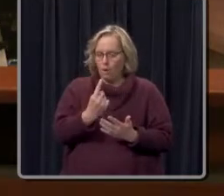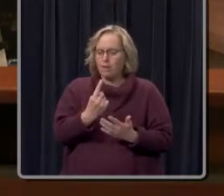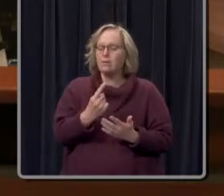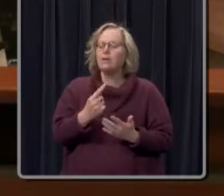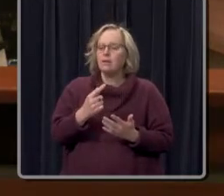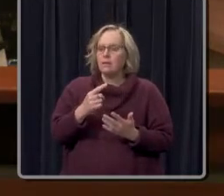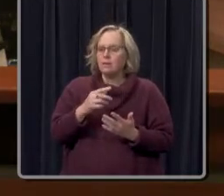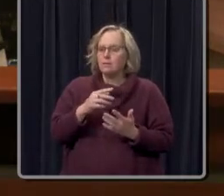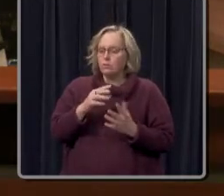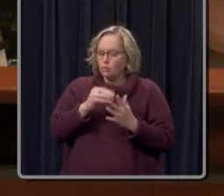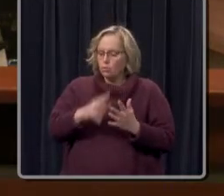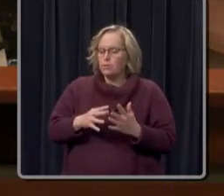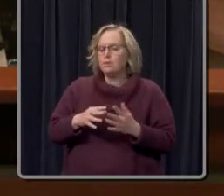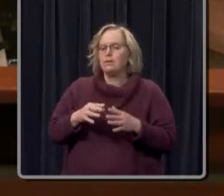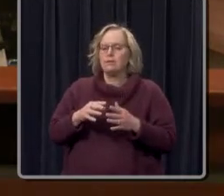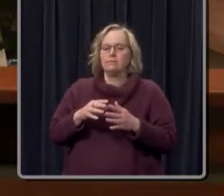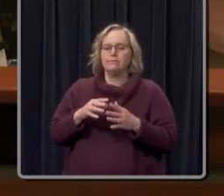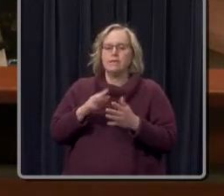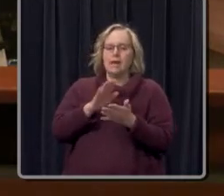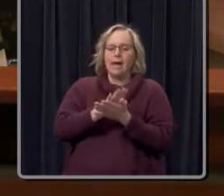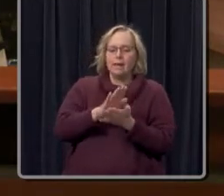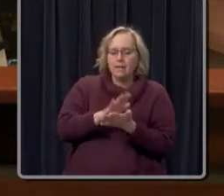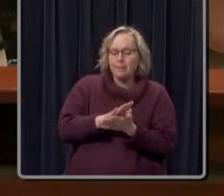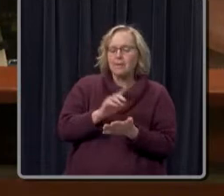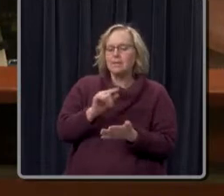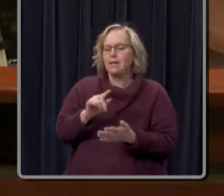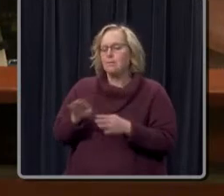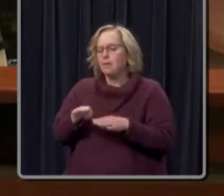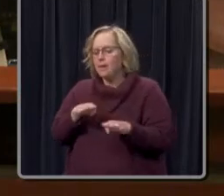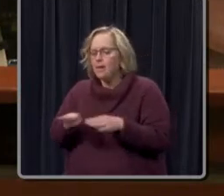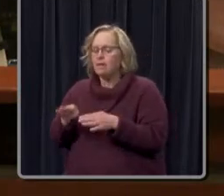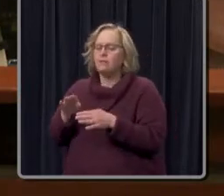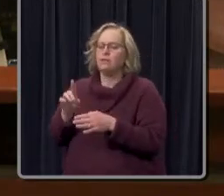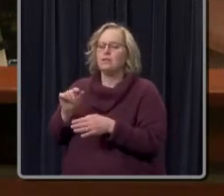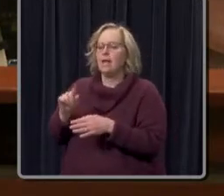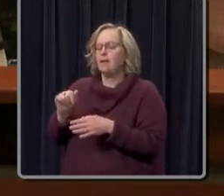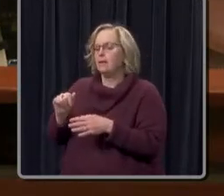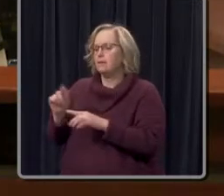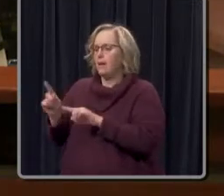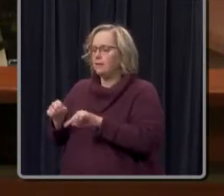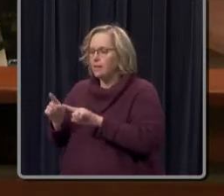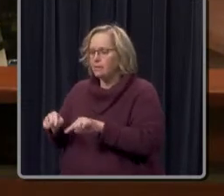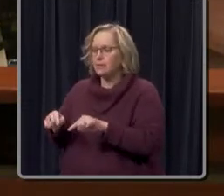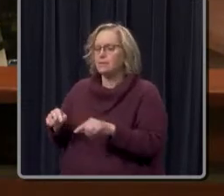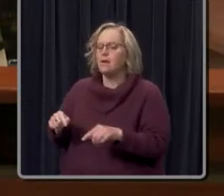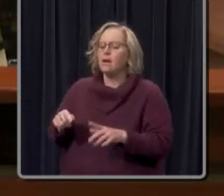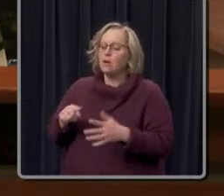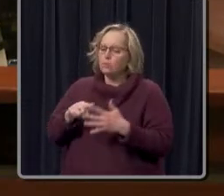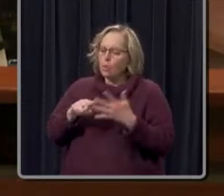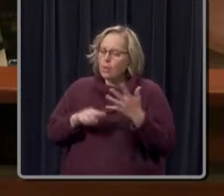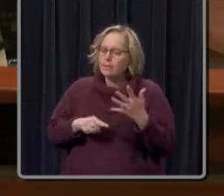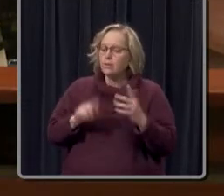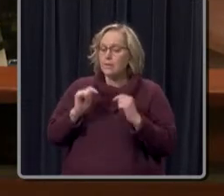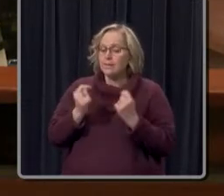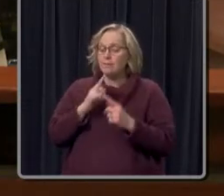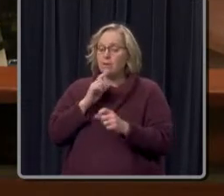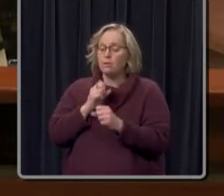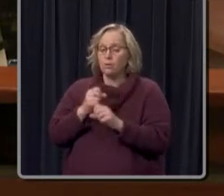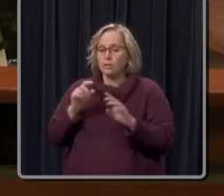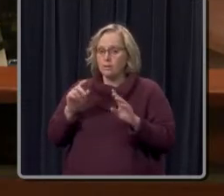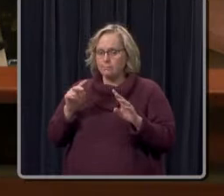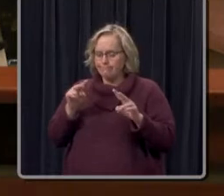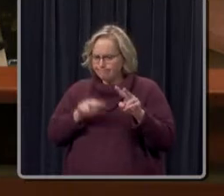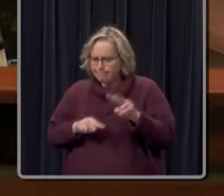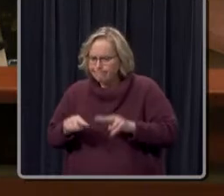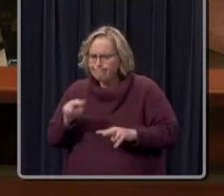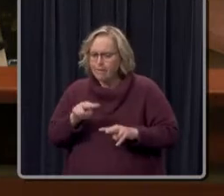their behavior data, their attendance data, those kinds of pieces. So a team is able to spend their time really looking at interpreting that